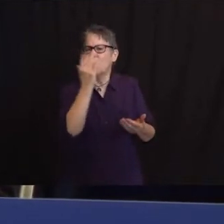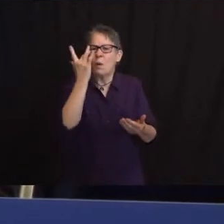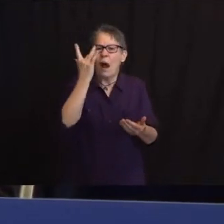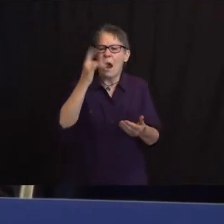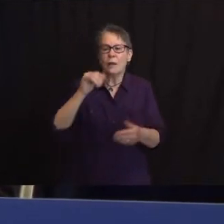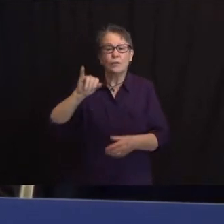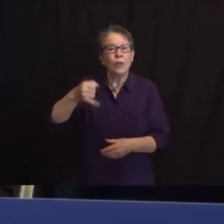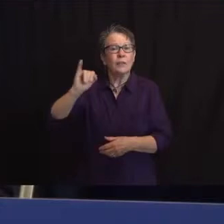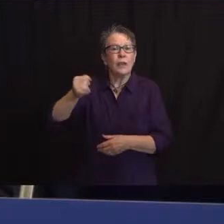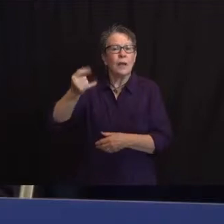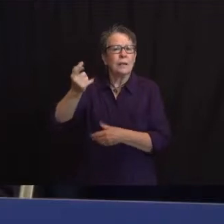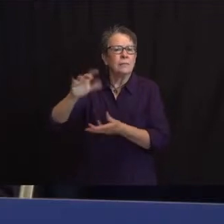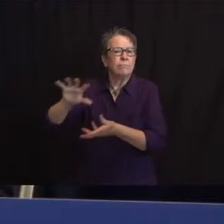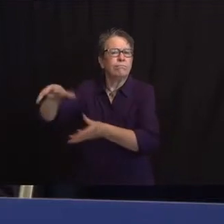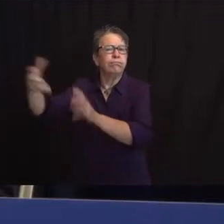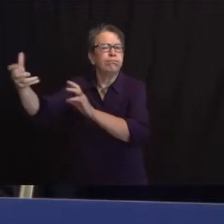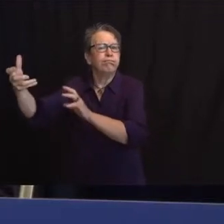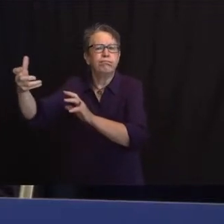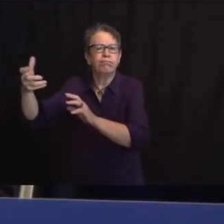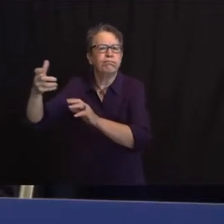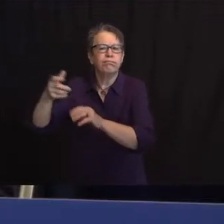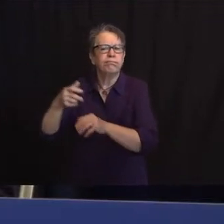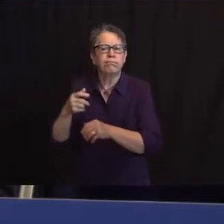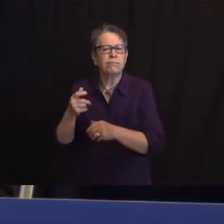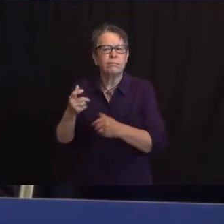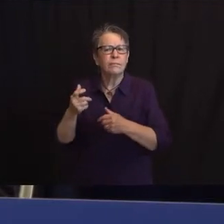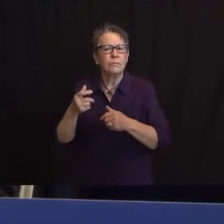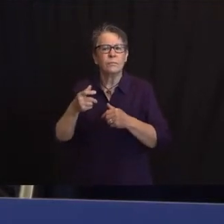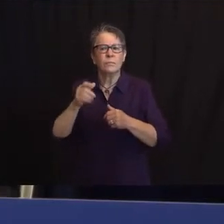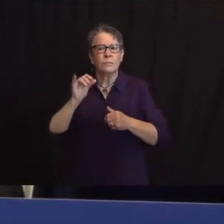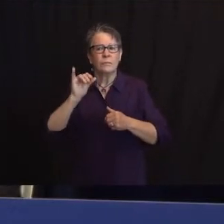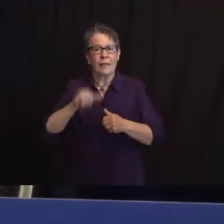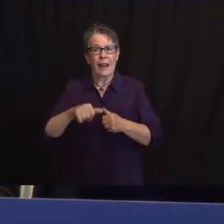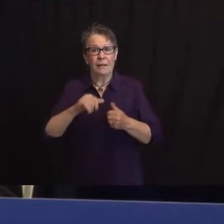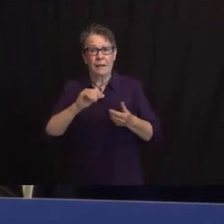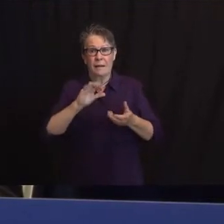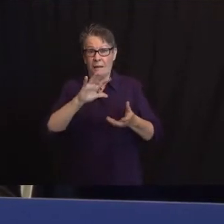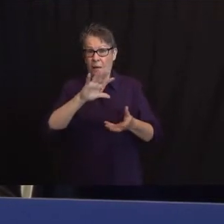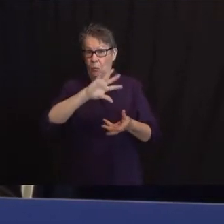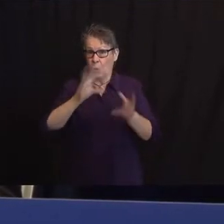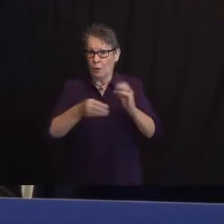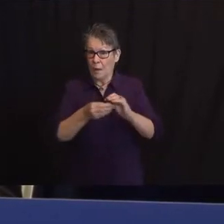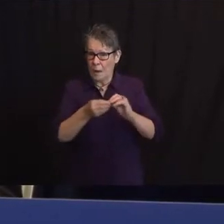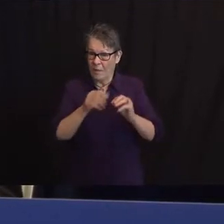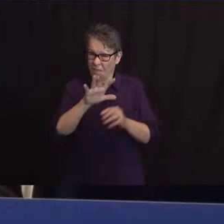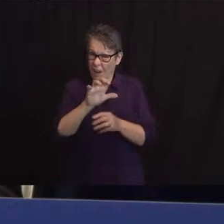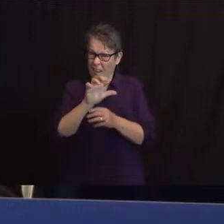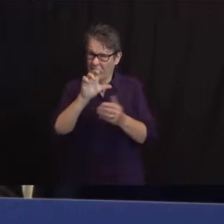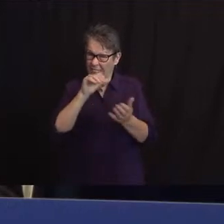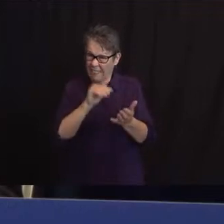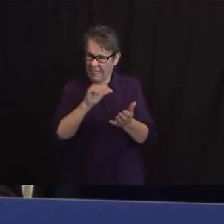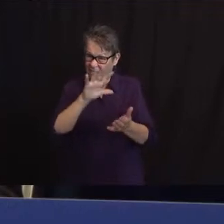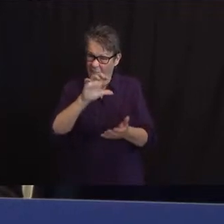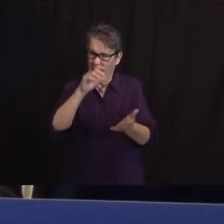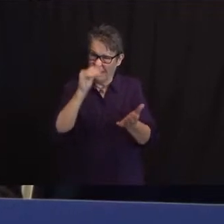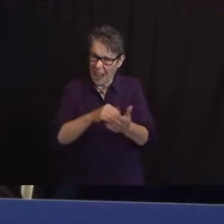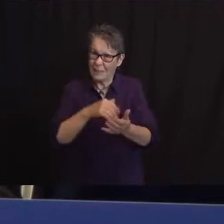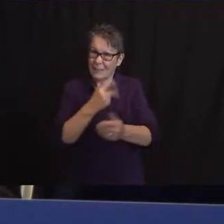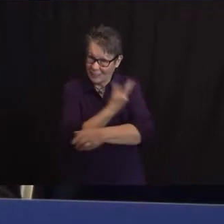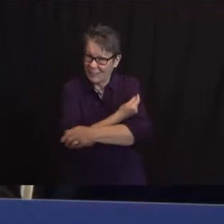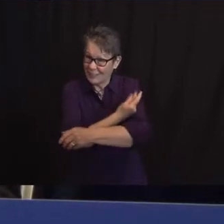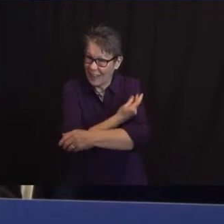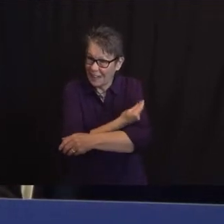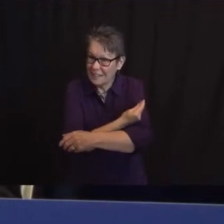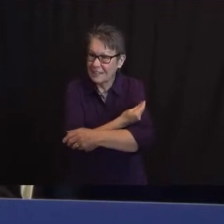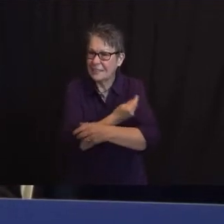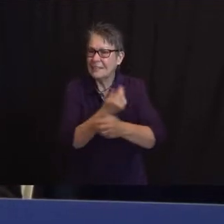week, we received a total of 550,000 of J&J, Moderna, and Pfizer doses. This week, we